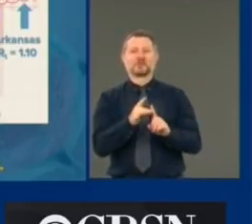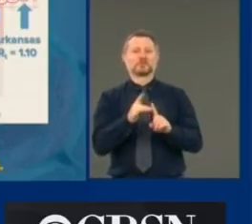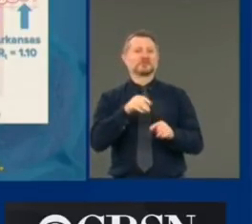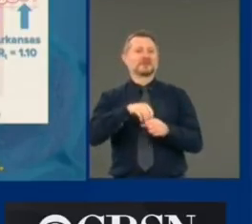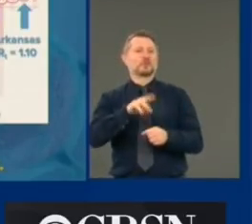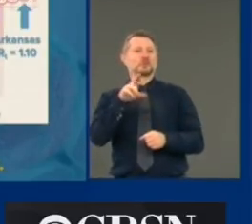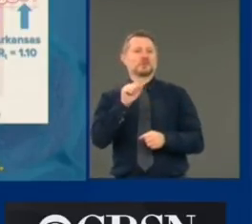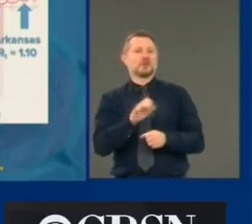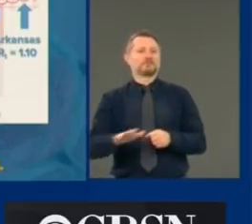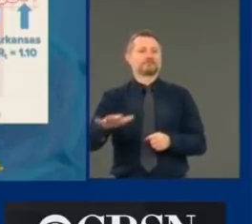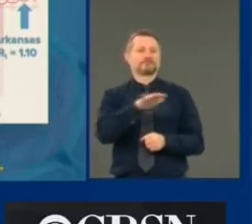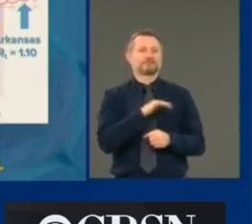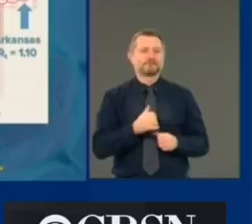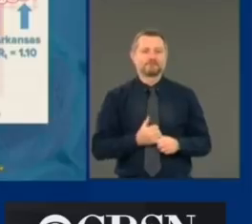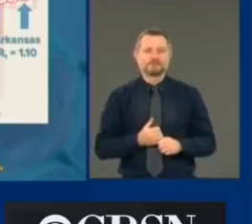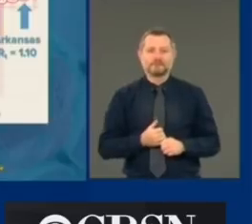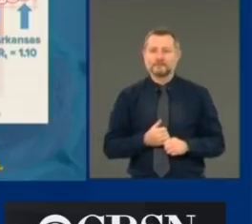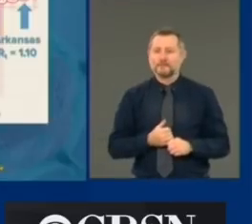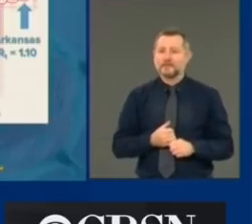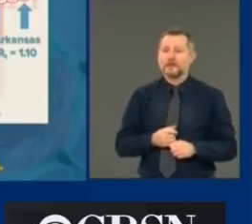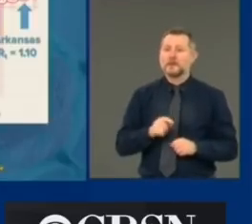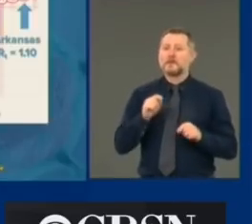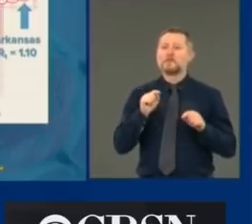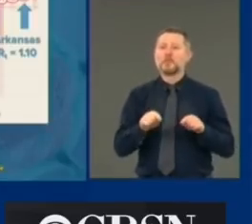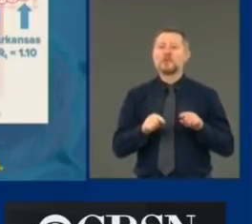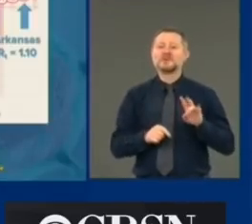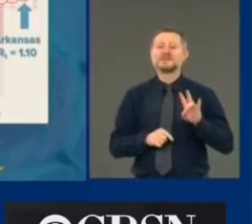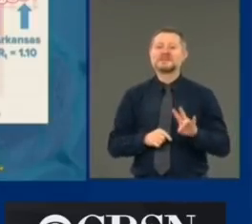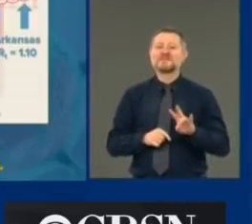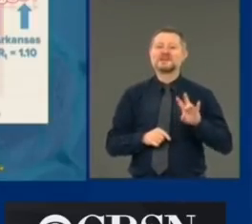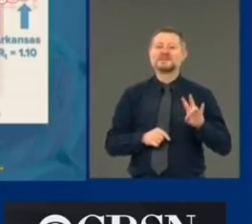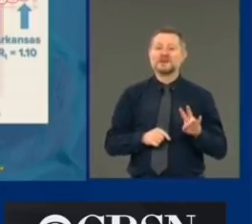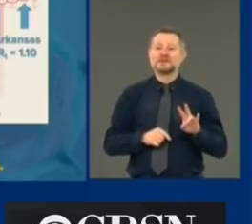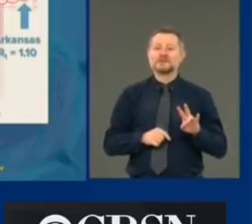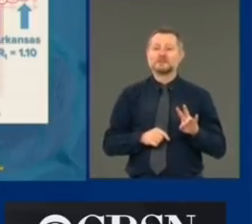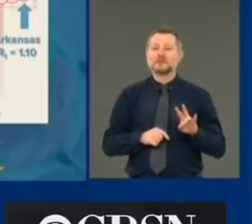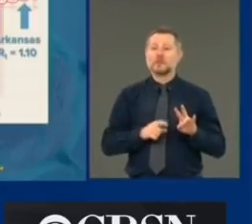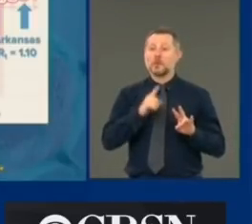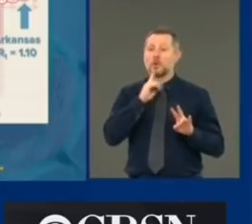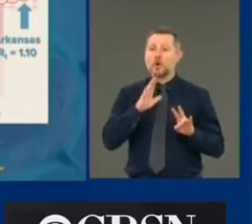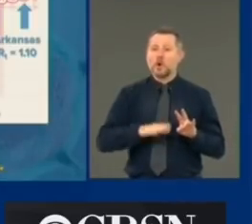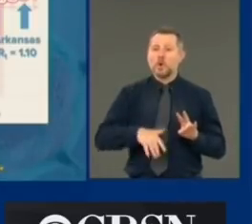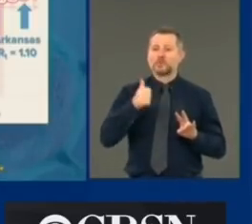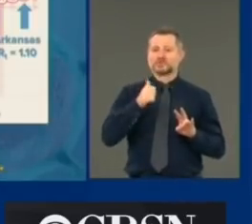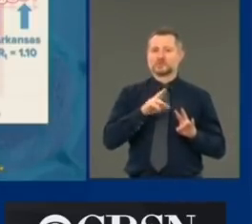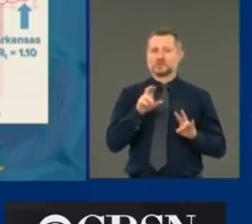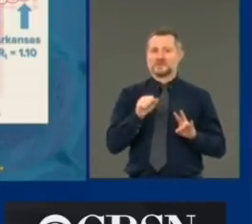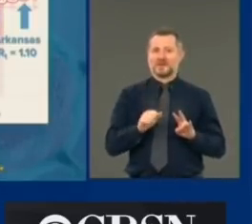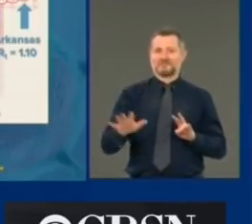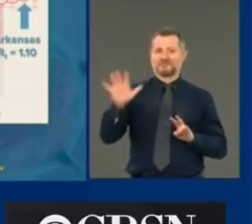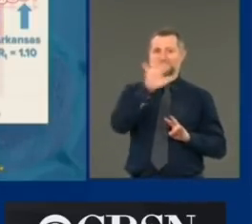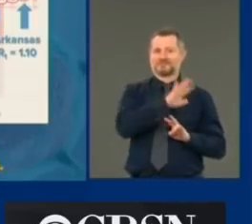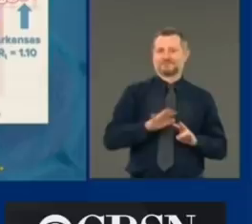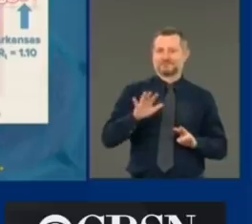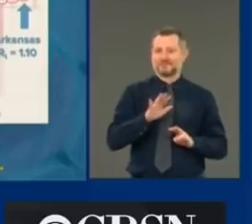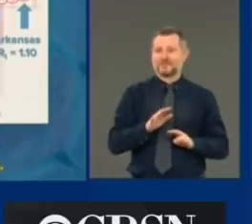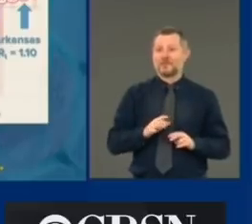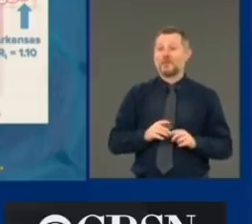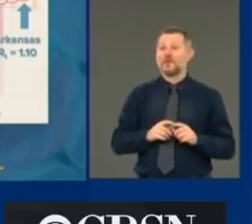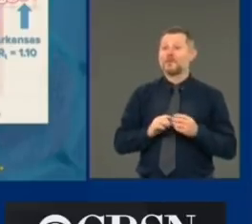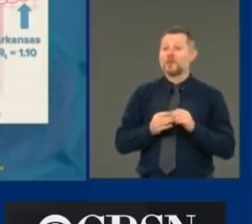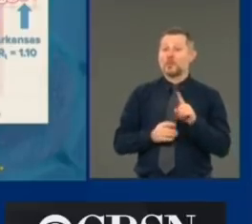America, 0.77, which means it's under 1. 1 is